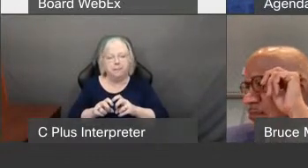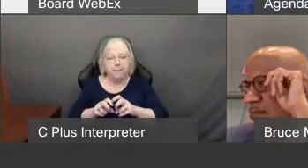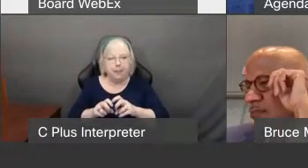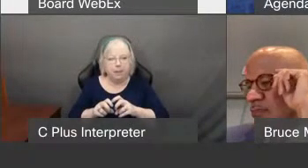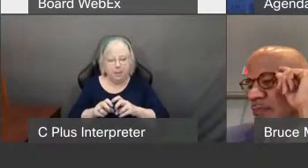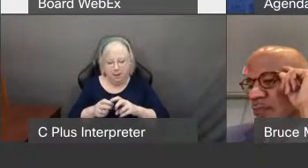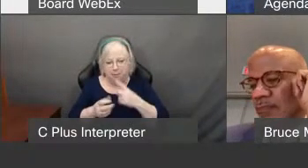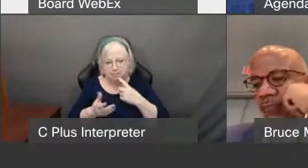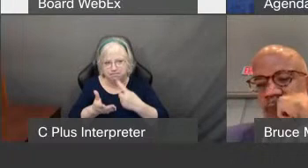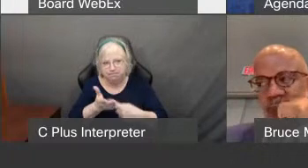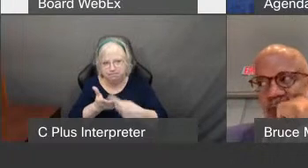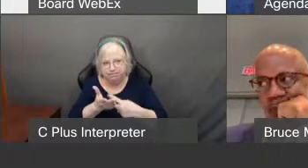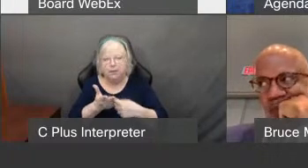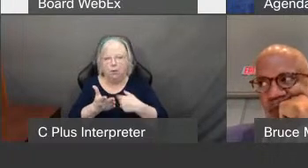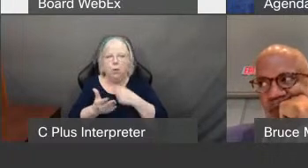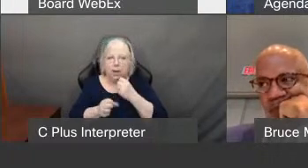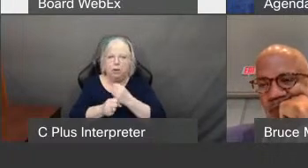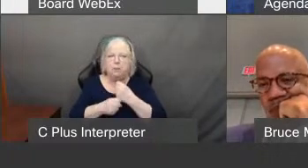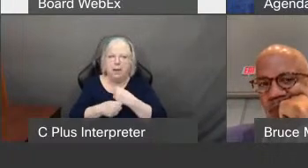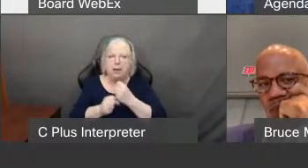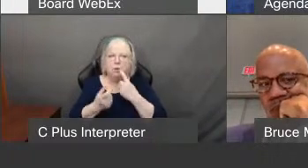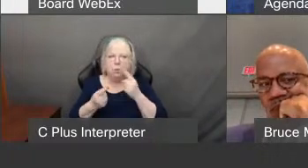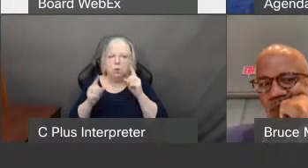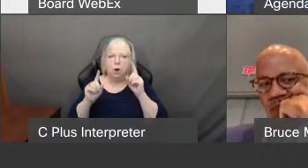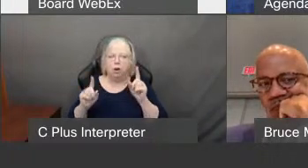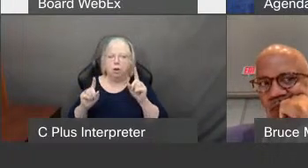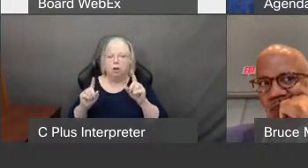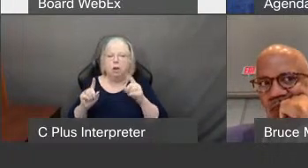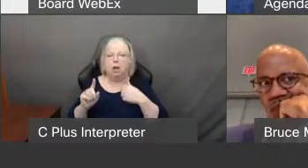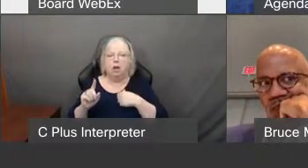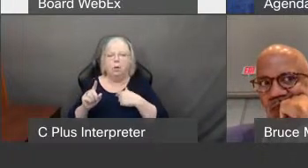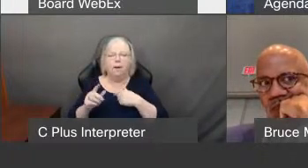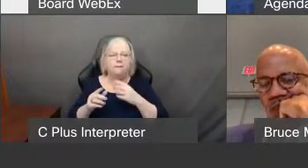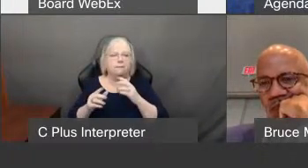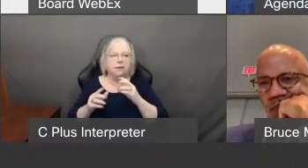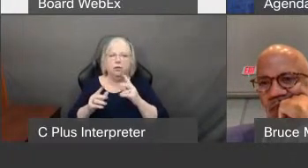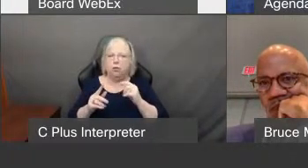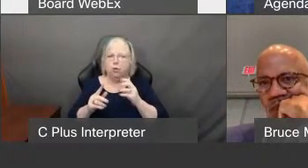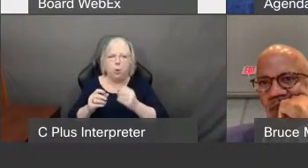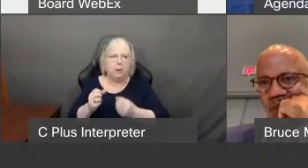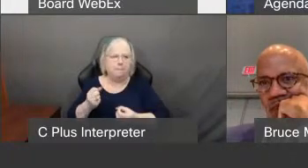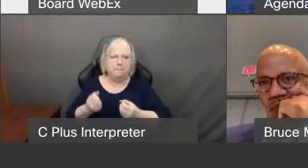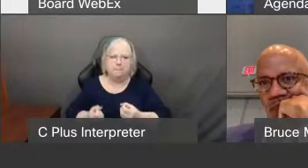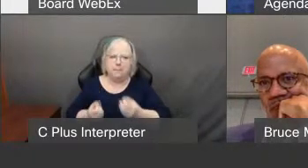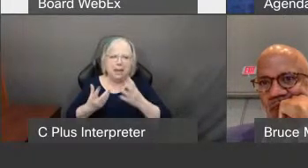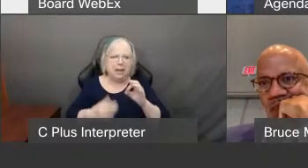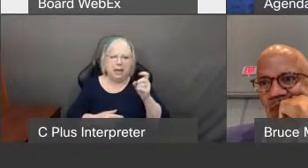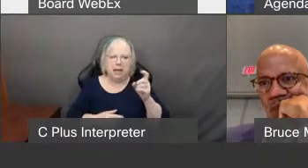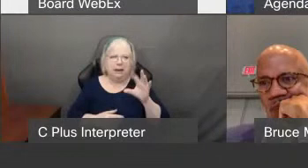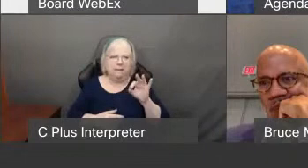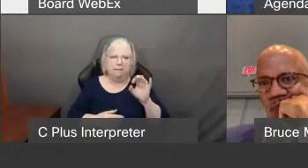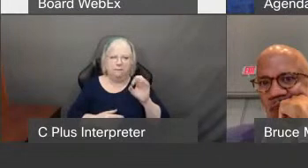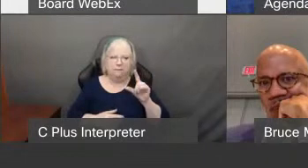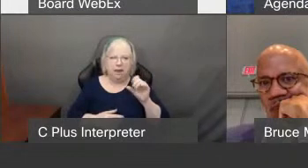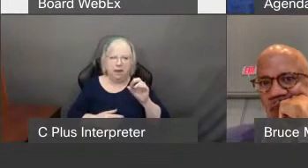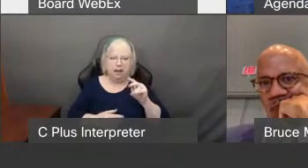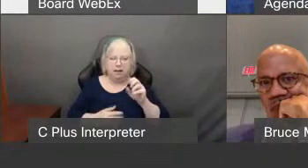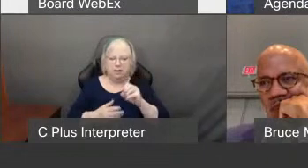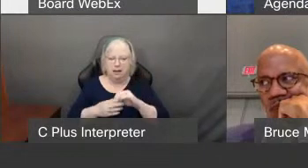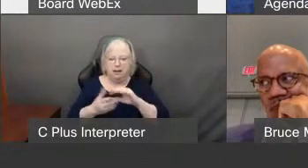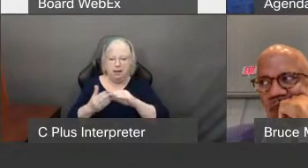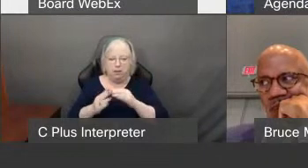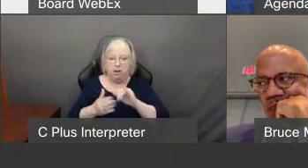hymn, that we can make this work. Because we have far, far too many ex-felons in this community that are not able to